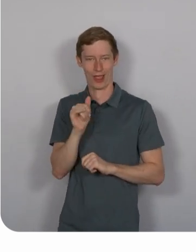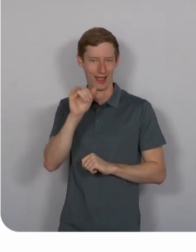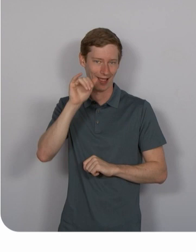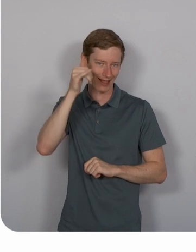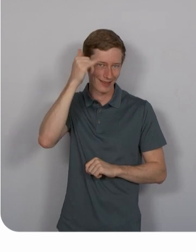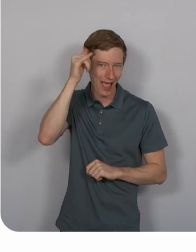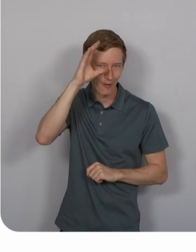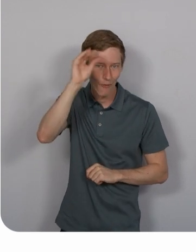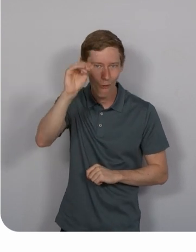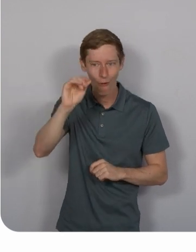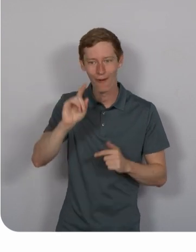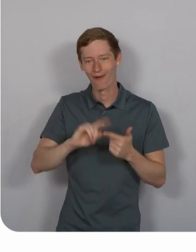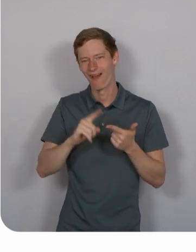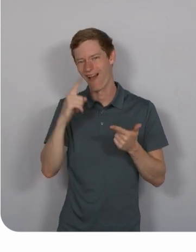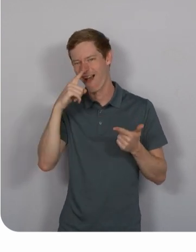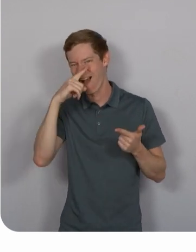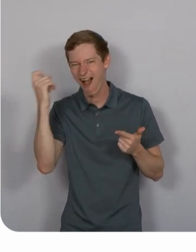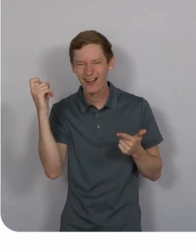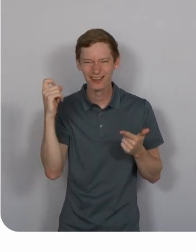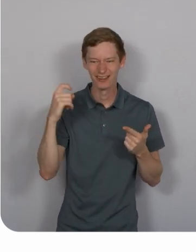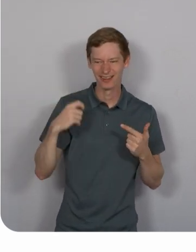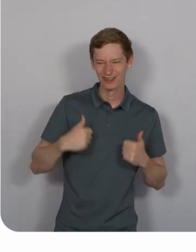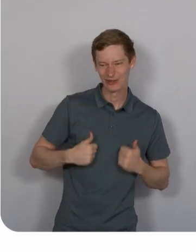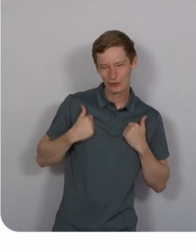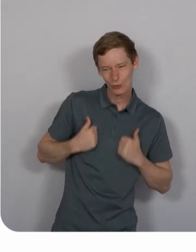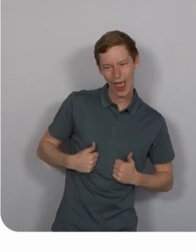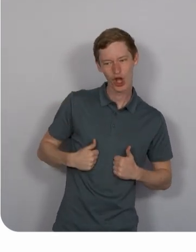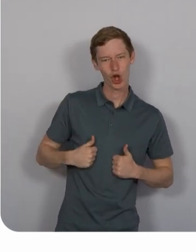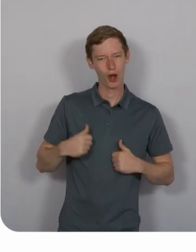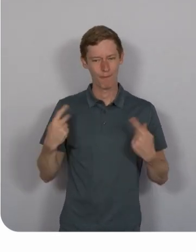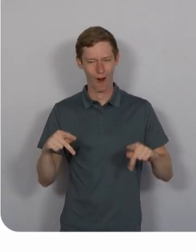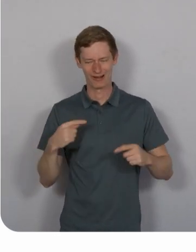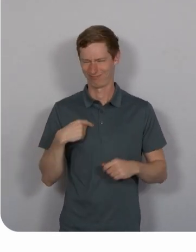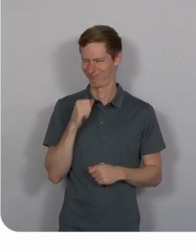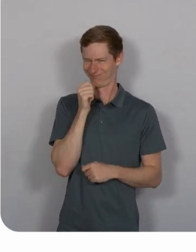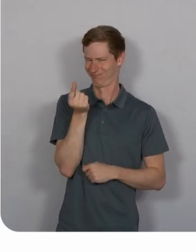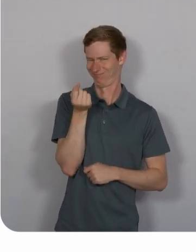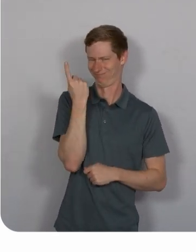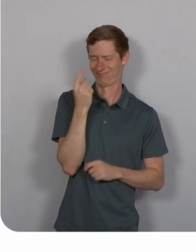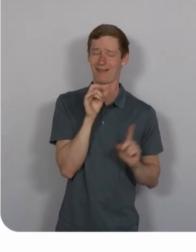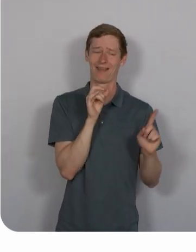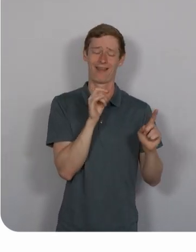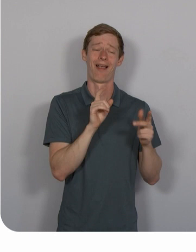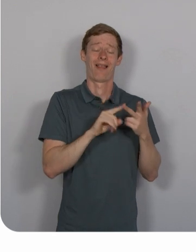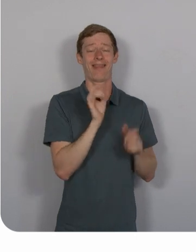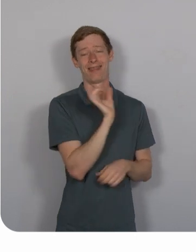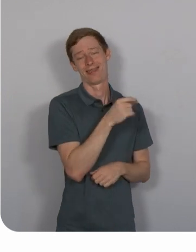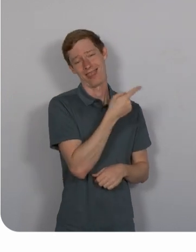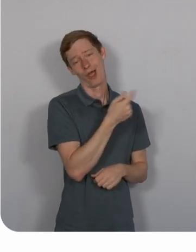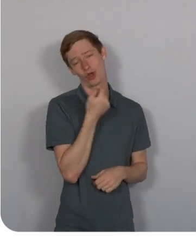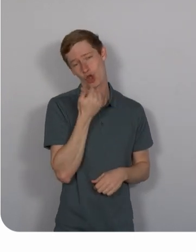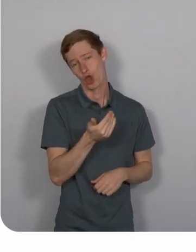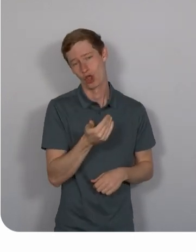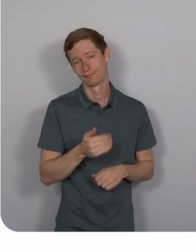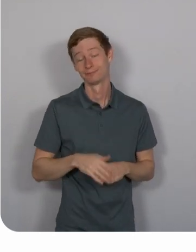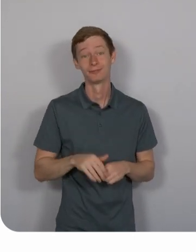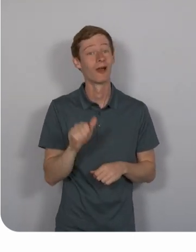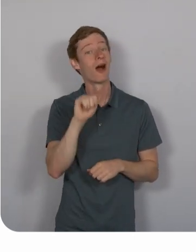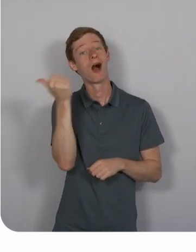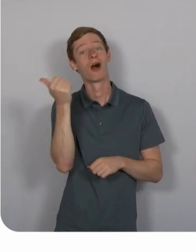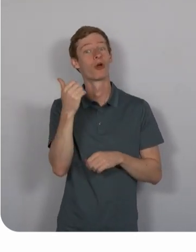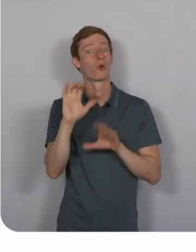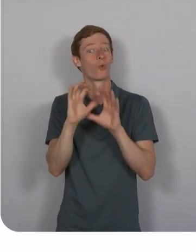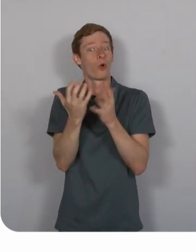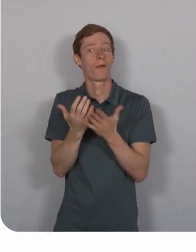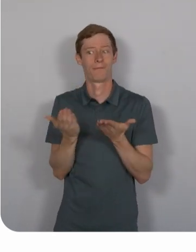party. I don't really get that one. That one's good. That, in an alternate world, you know, that could have